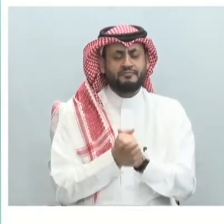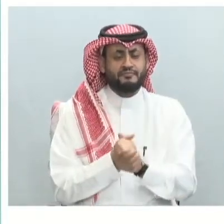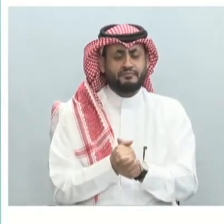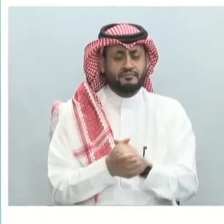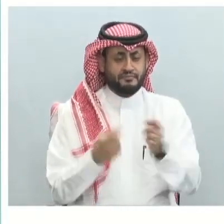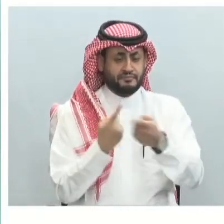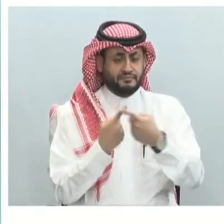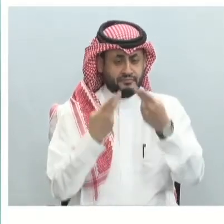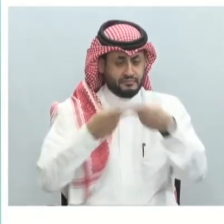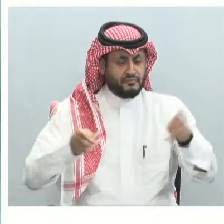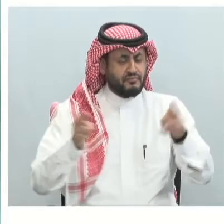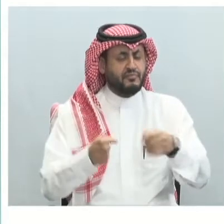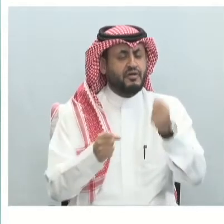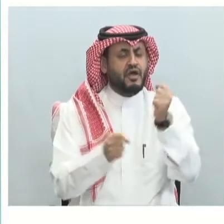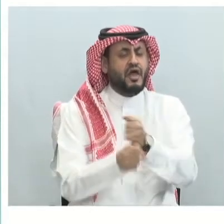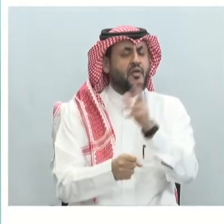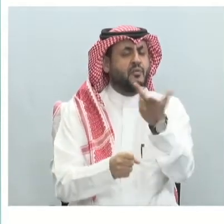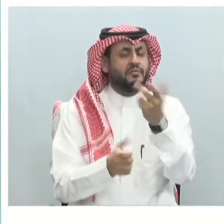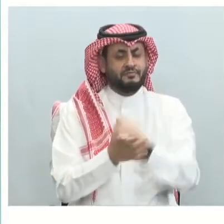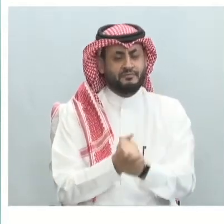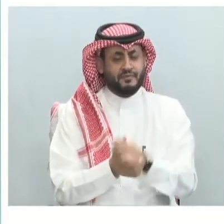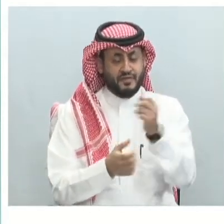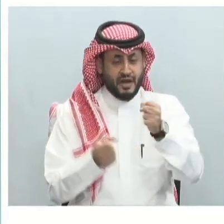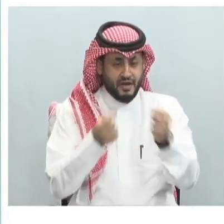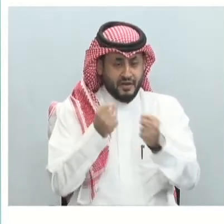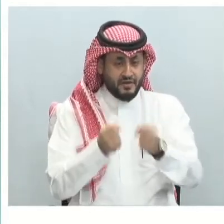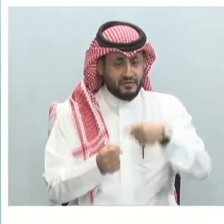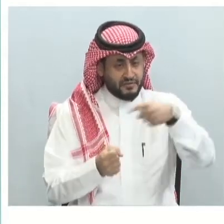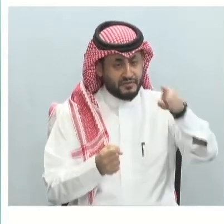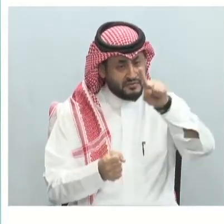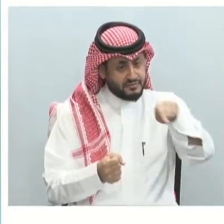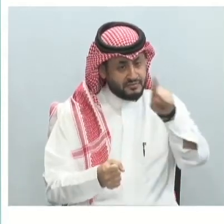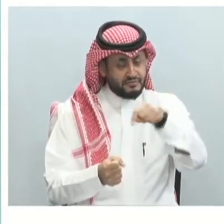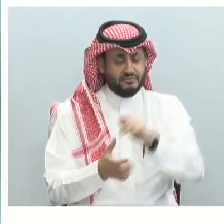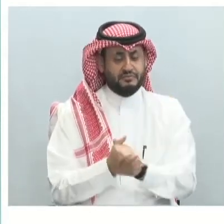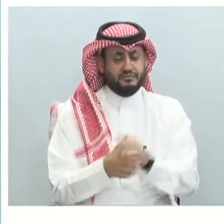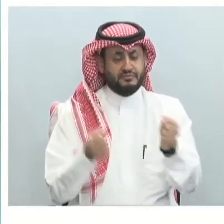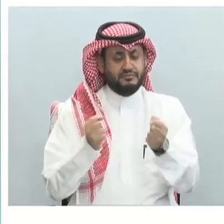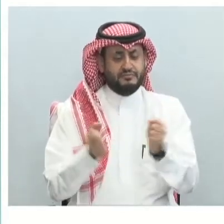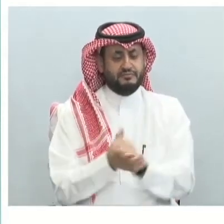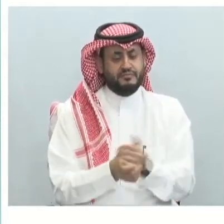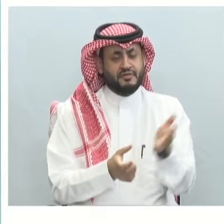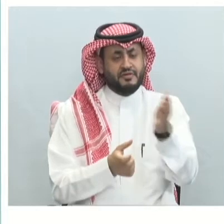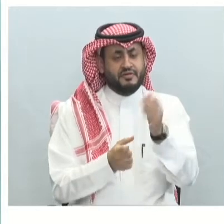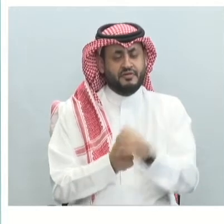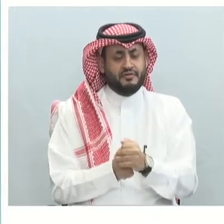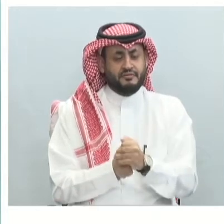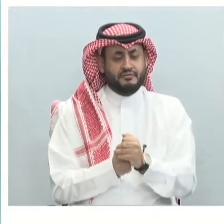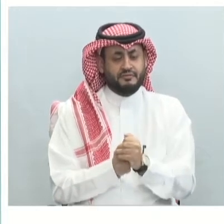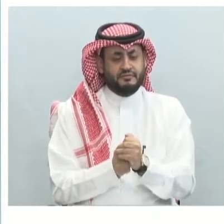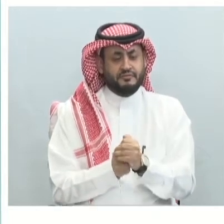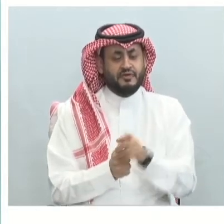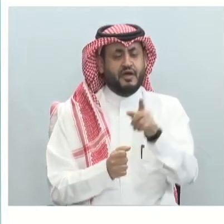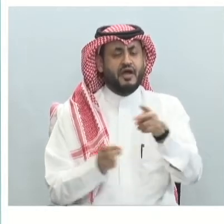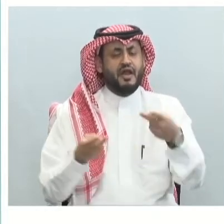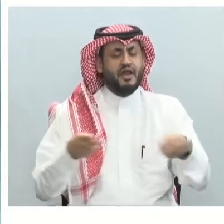the What Are You Doing chant, play the true or false action game, act out the What Are